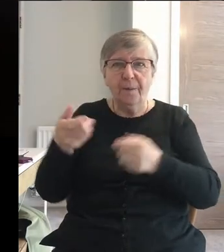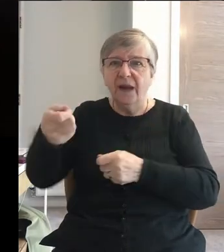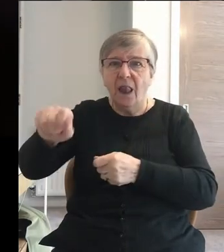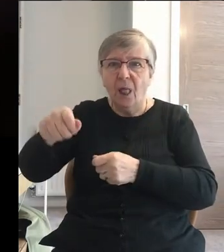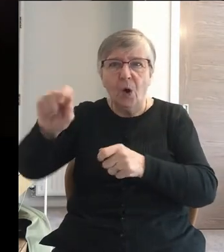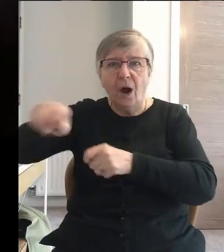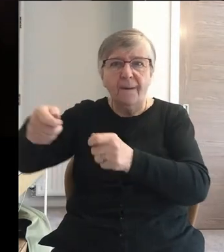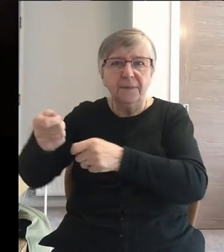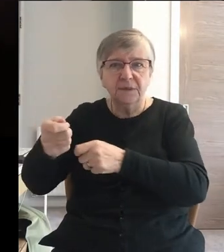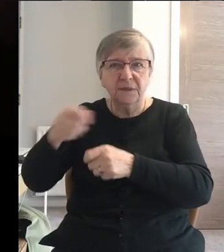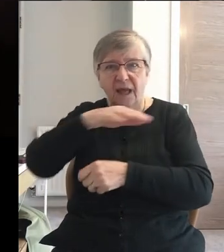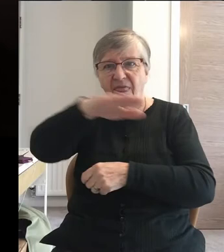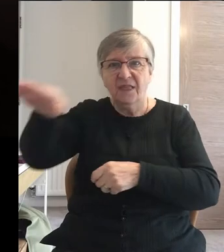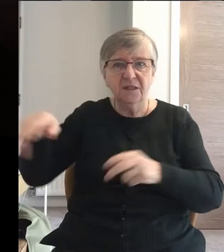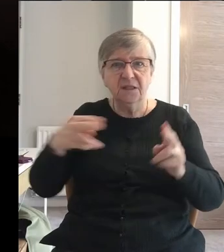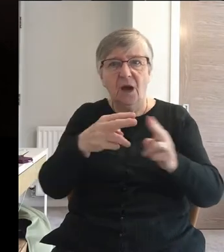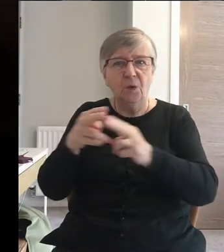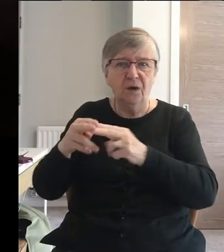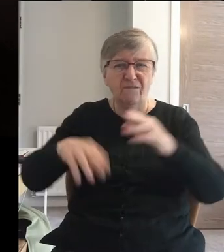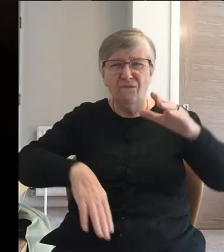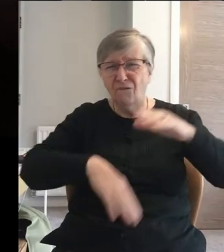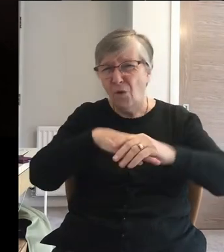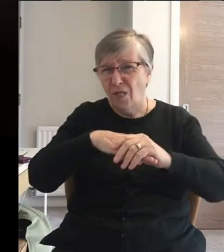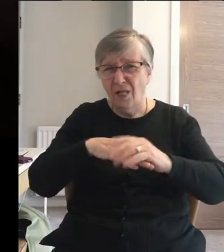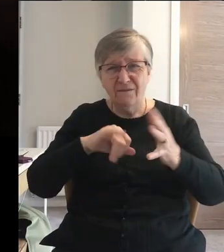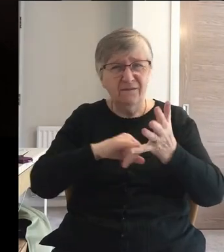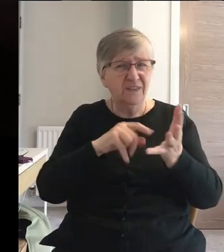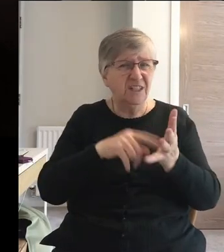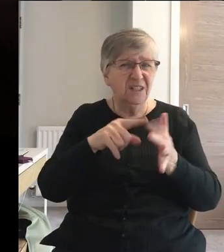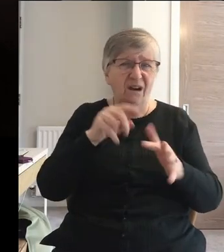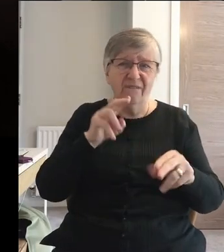lockups are there throughout the town that are filled with stuff